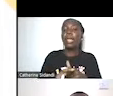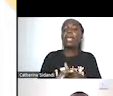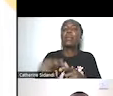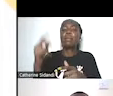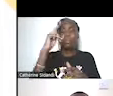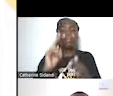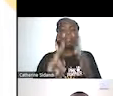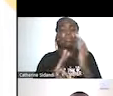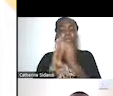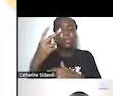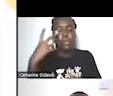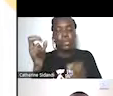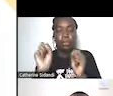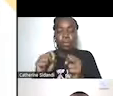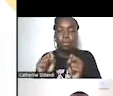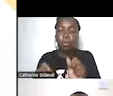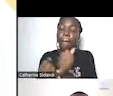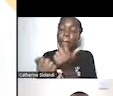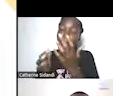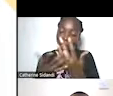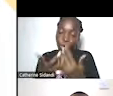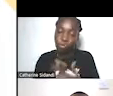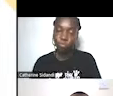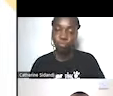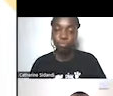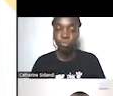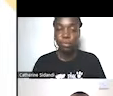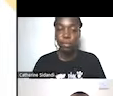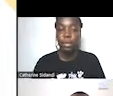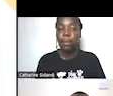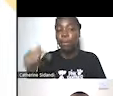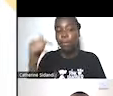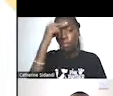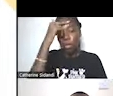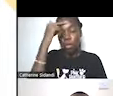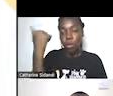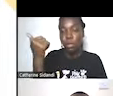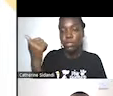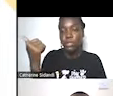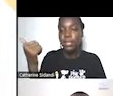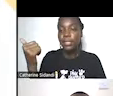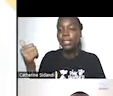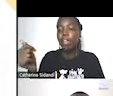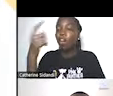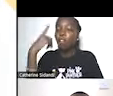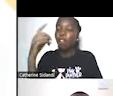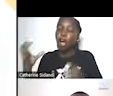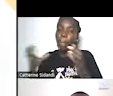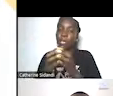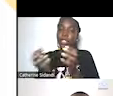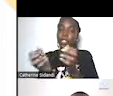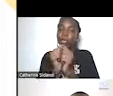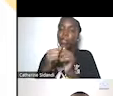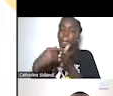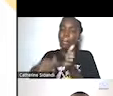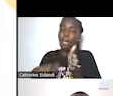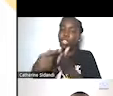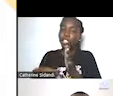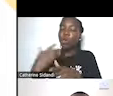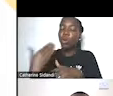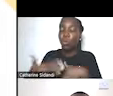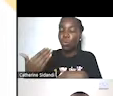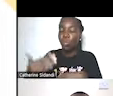how operationally we need to move forward. Because if for companies with machines, we already know that every day, if